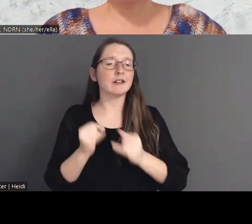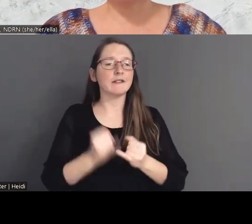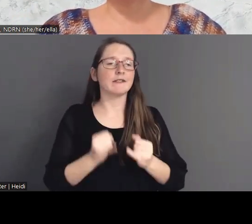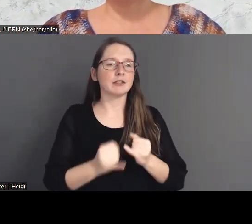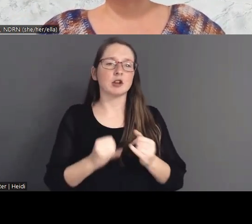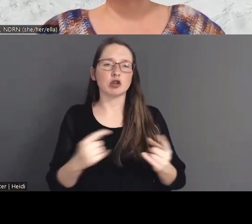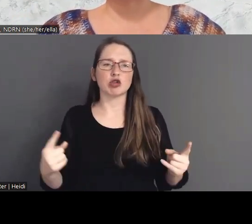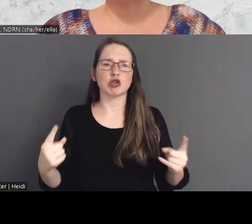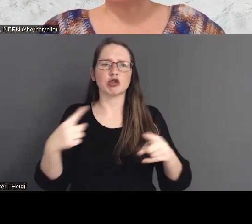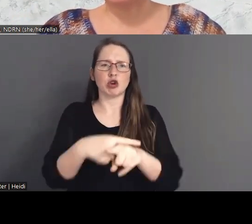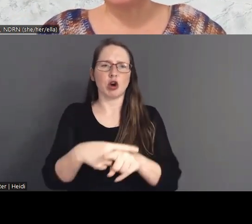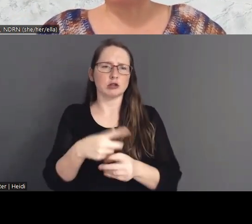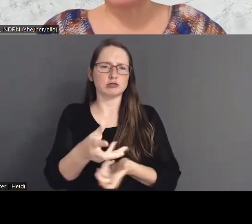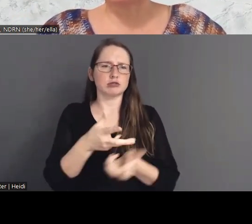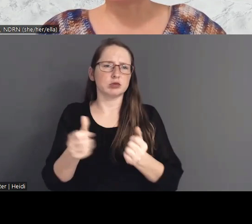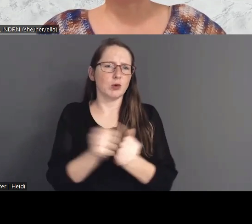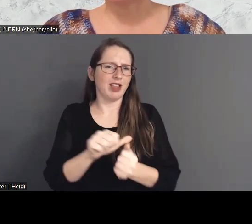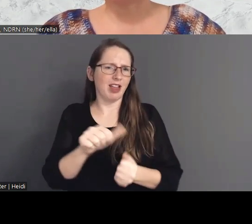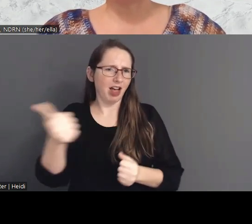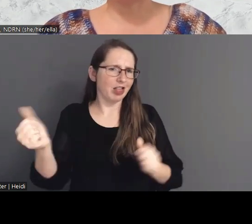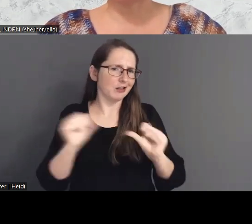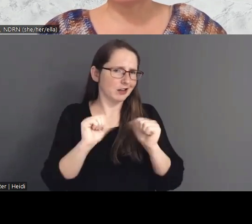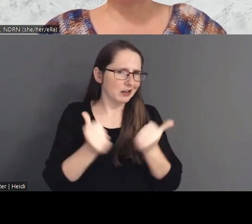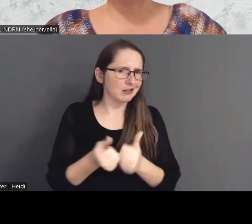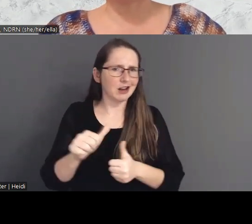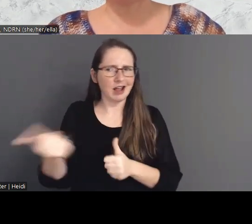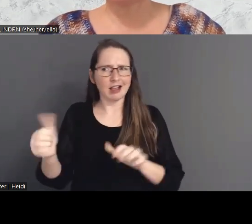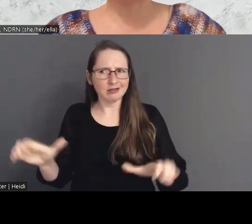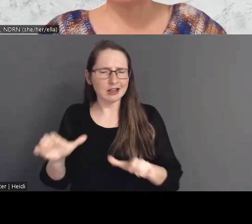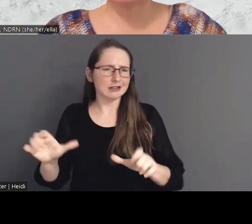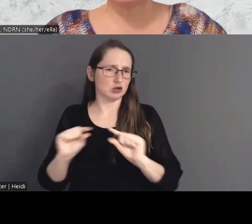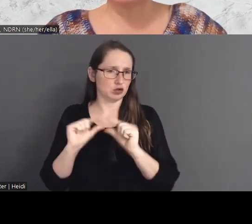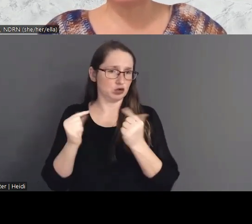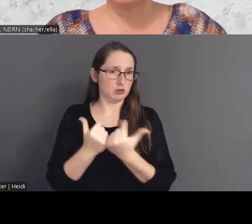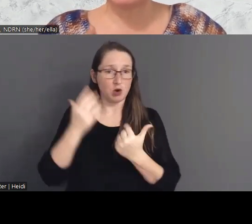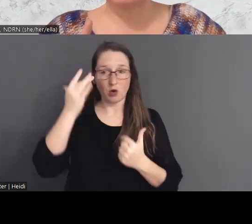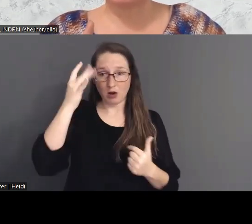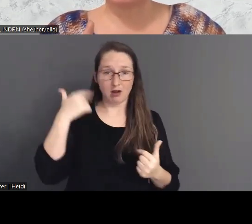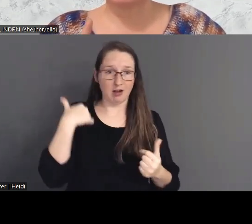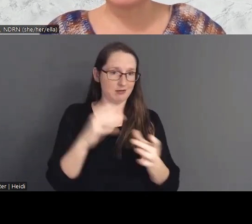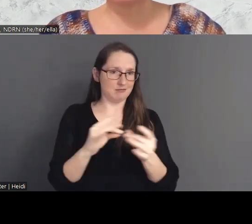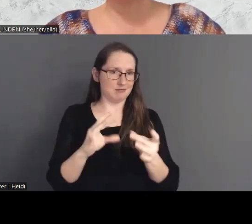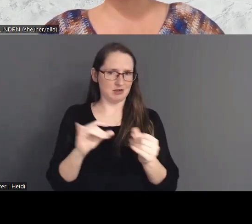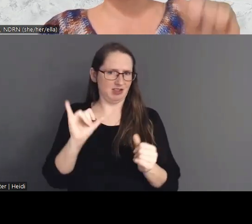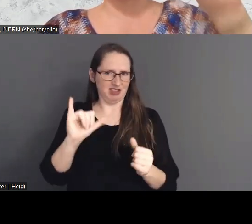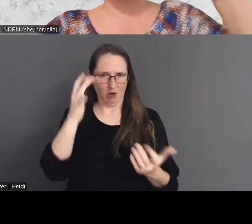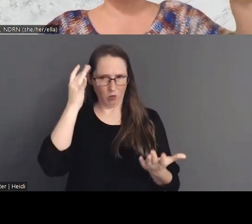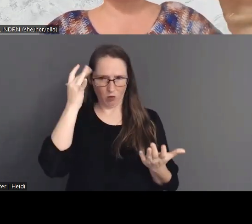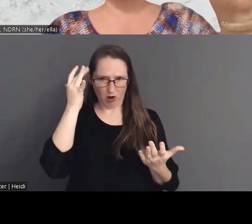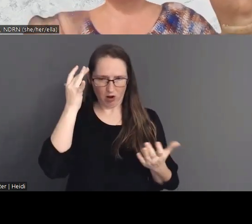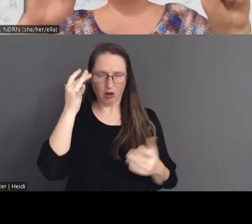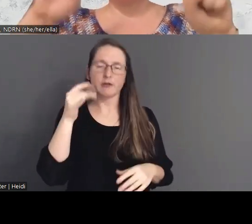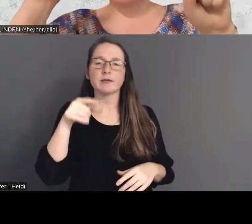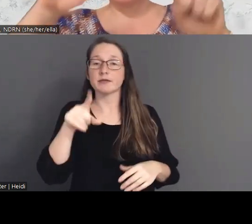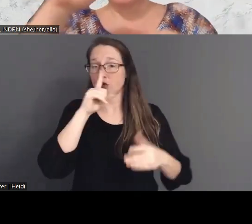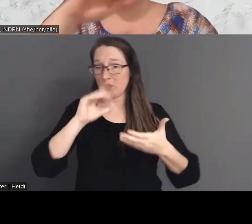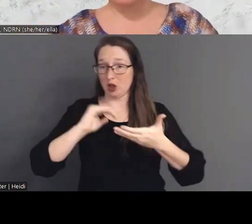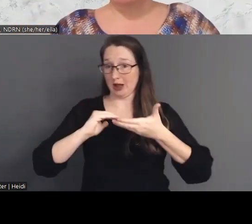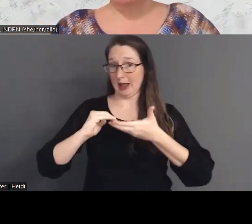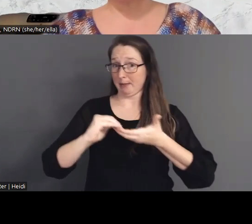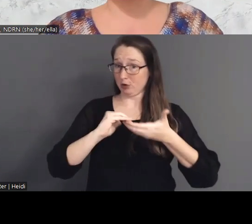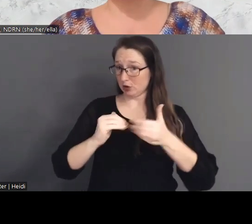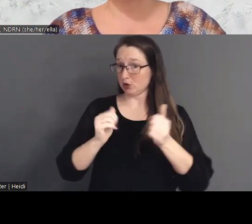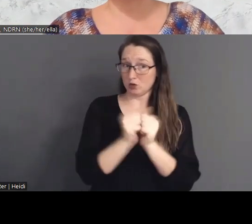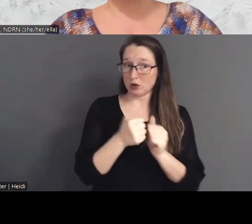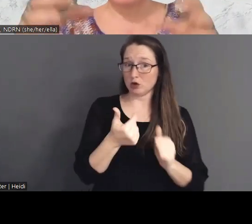cross-pollinating with other advocacy and activist groups. And the reason why I say this, there's the collaboration with